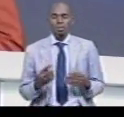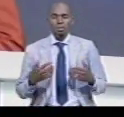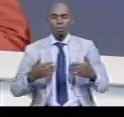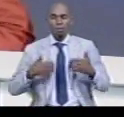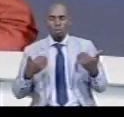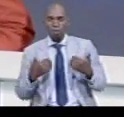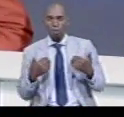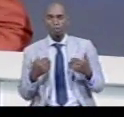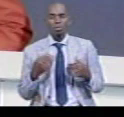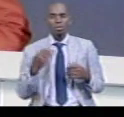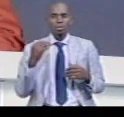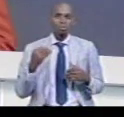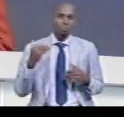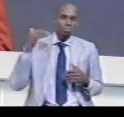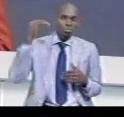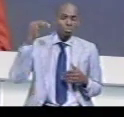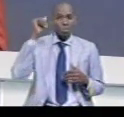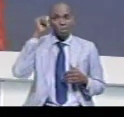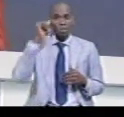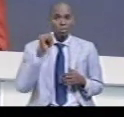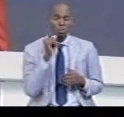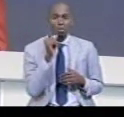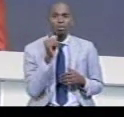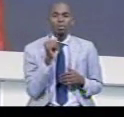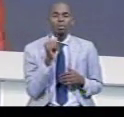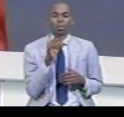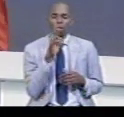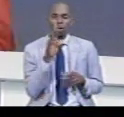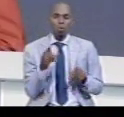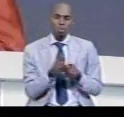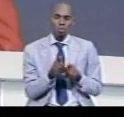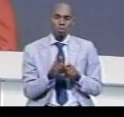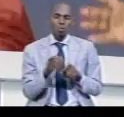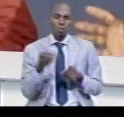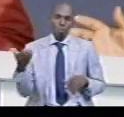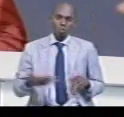also included, not just the youth.